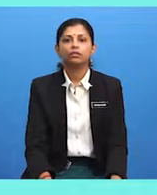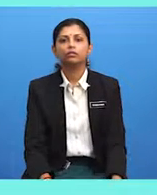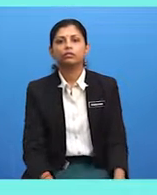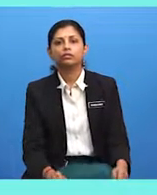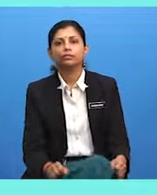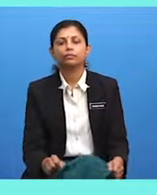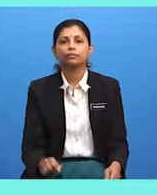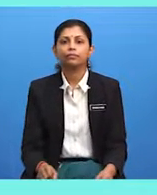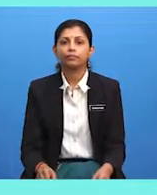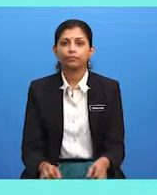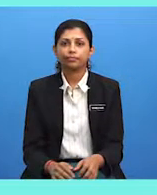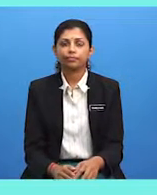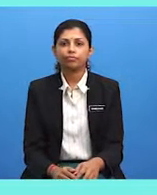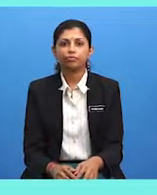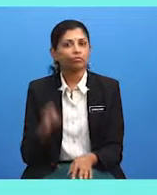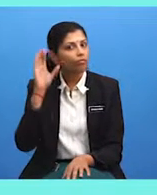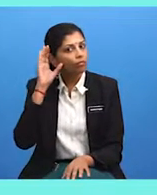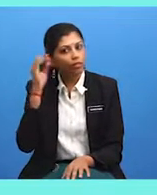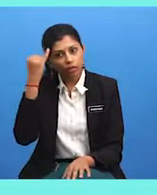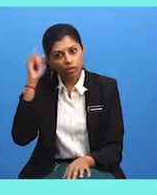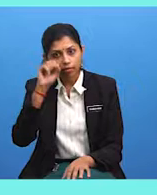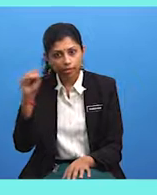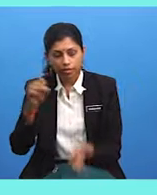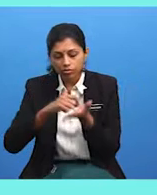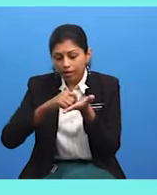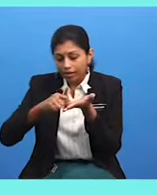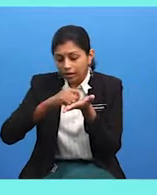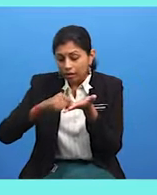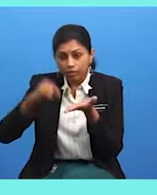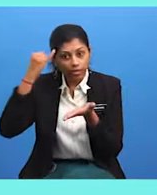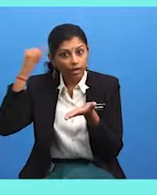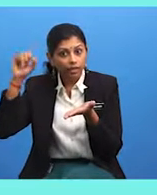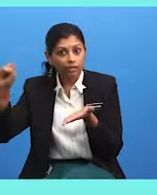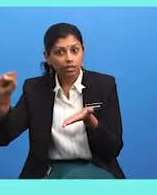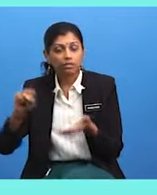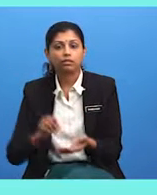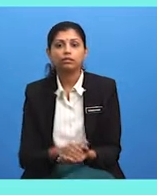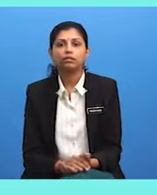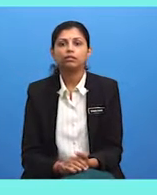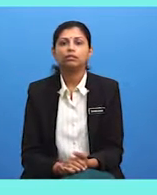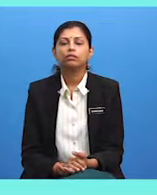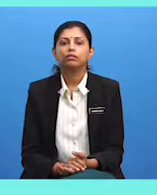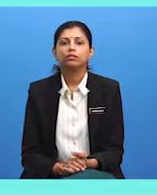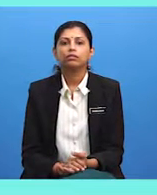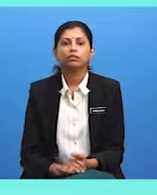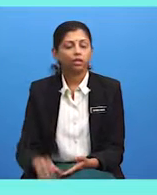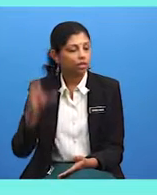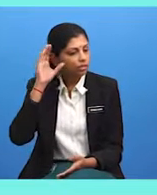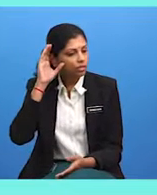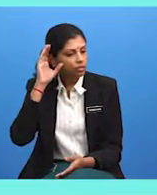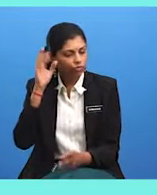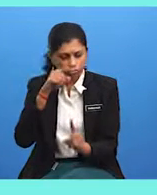words. Jot down these ideas. Another important skill is listening